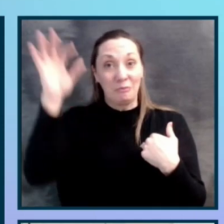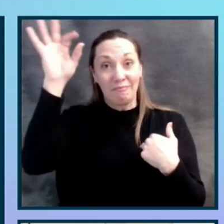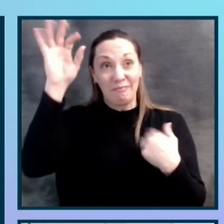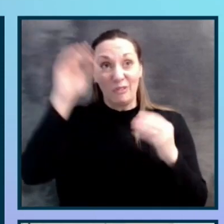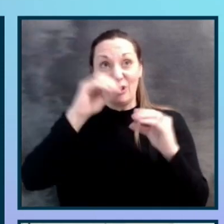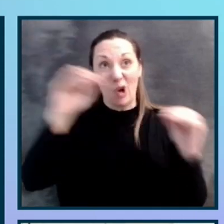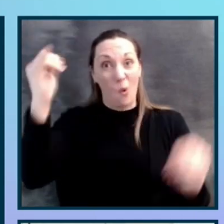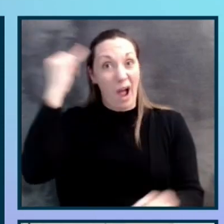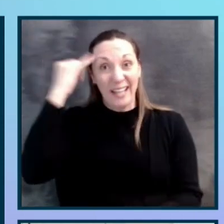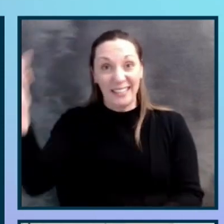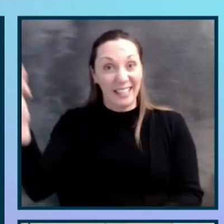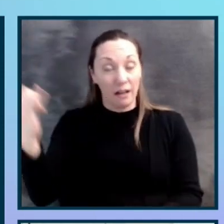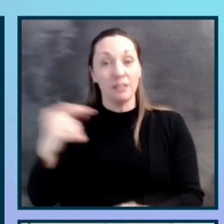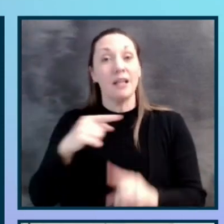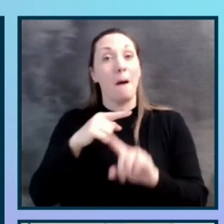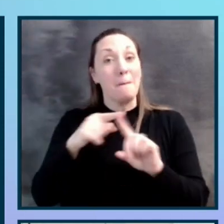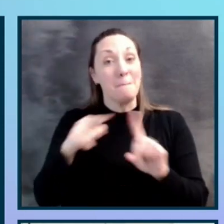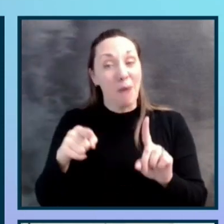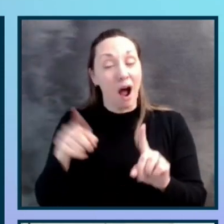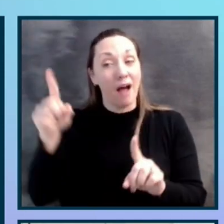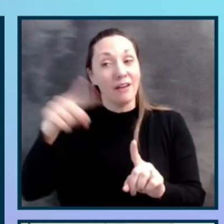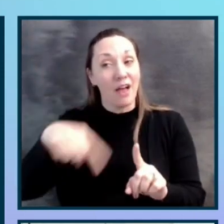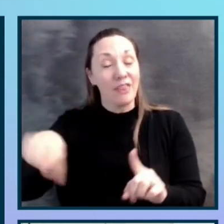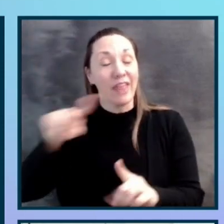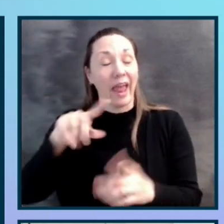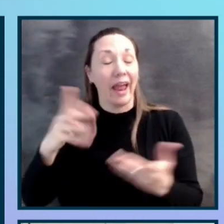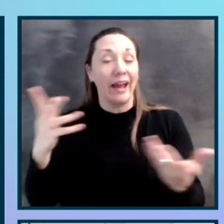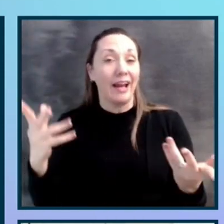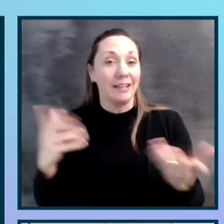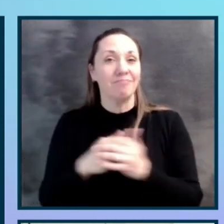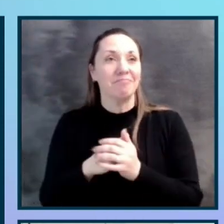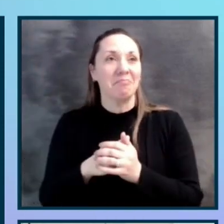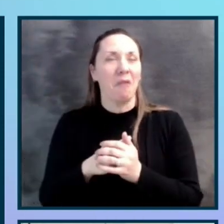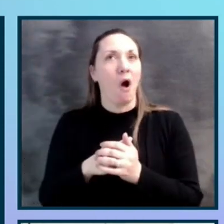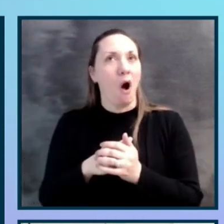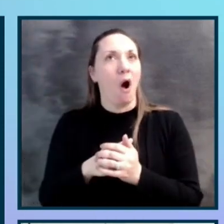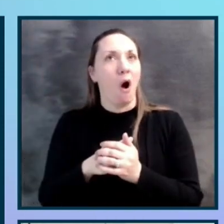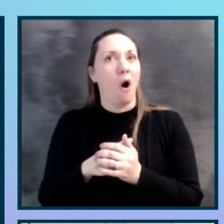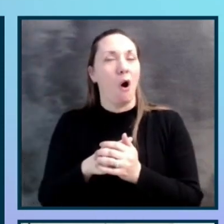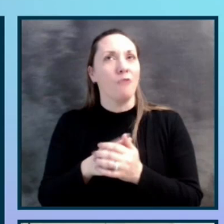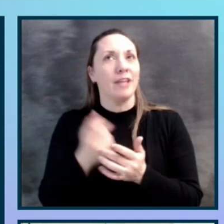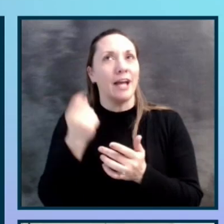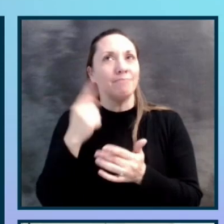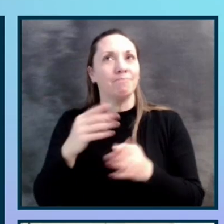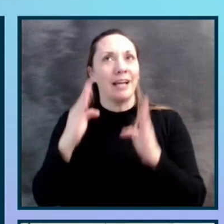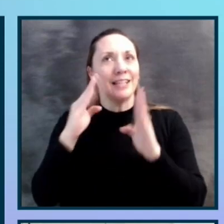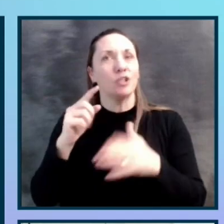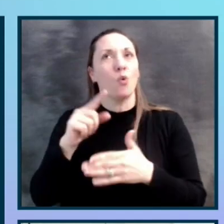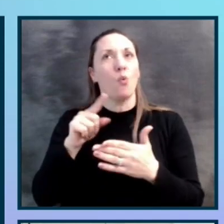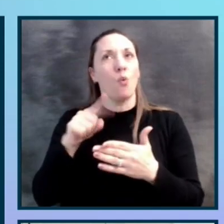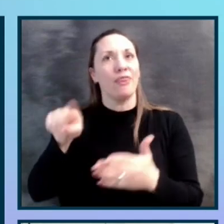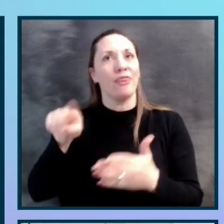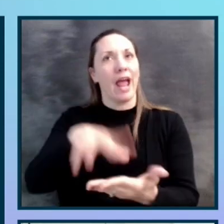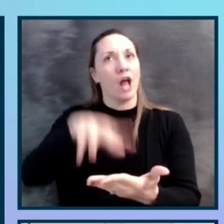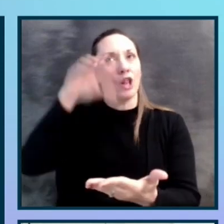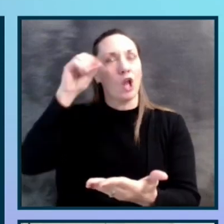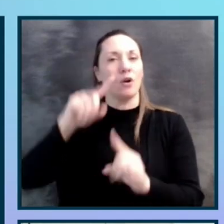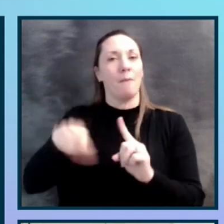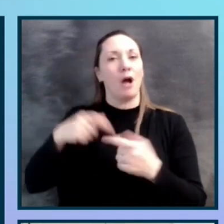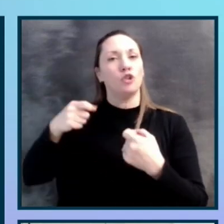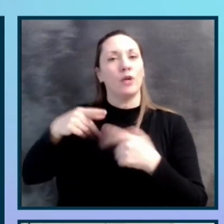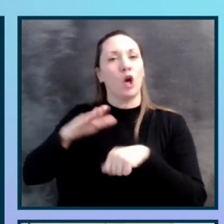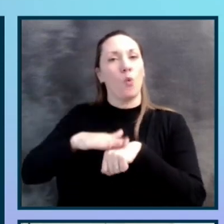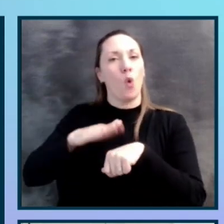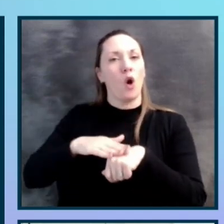but they listened to what I'd learned about trigger warnings just in the work I'd been doing elsewhere in